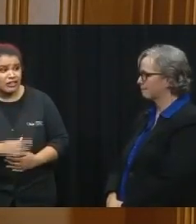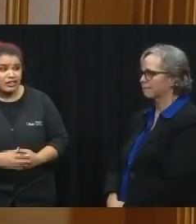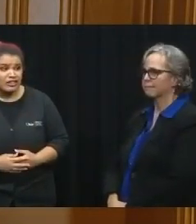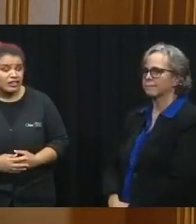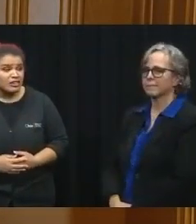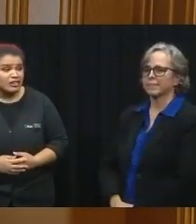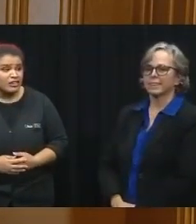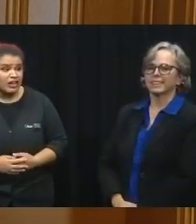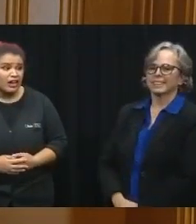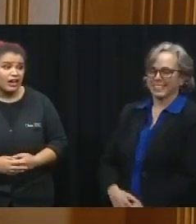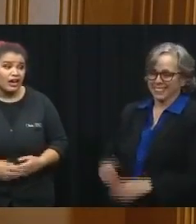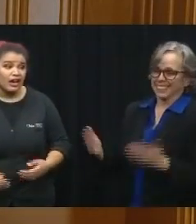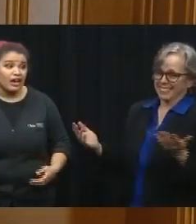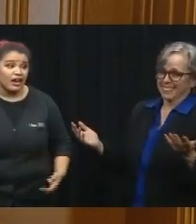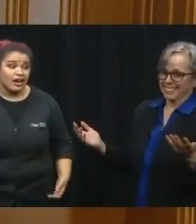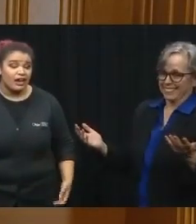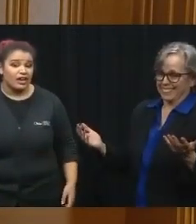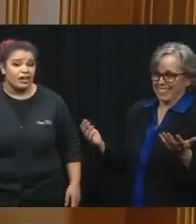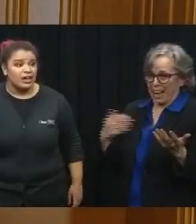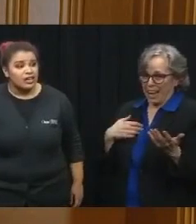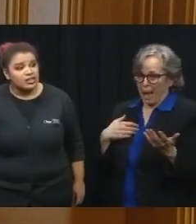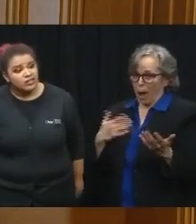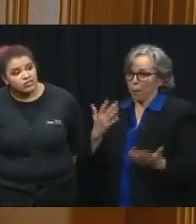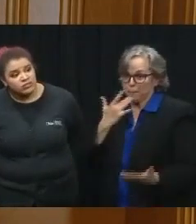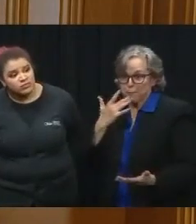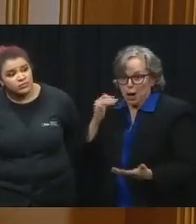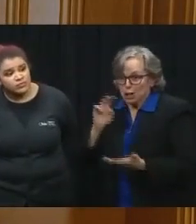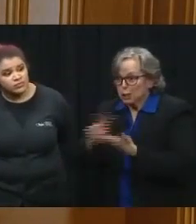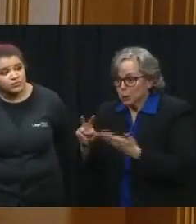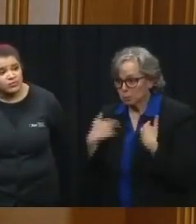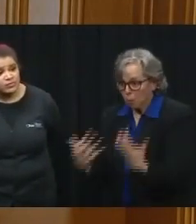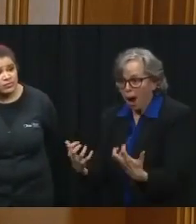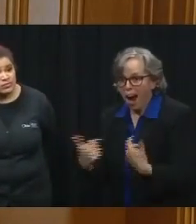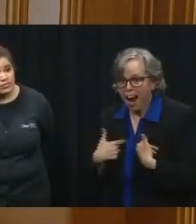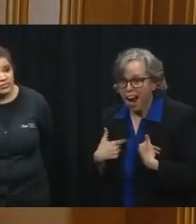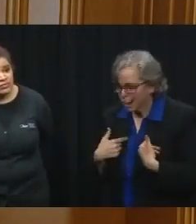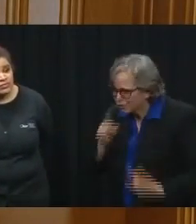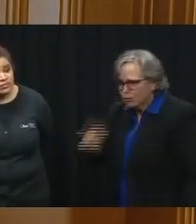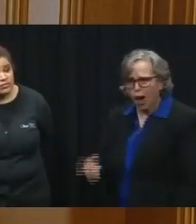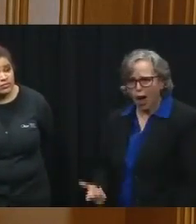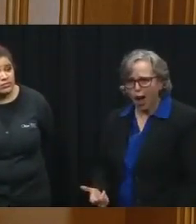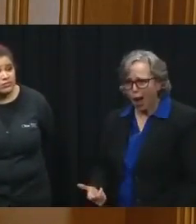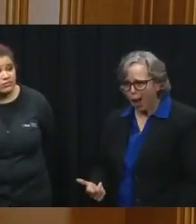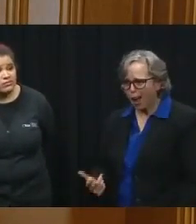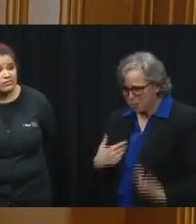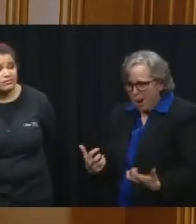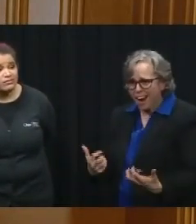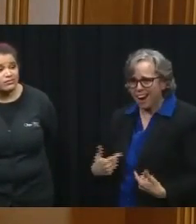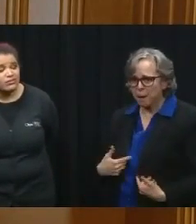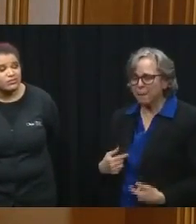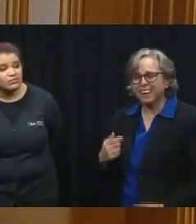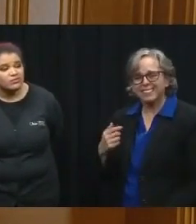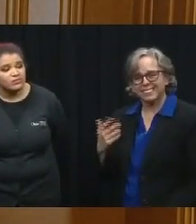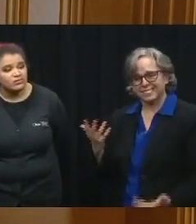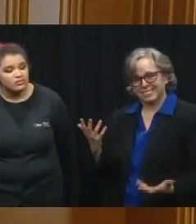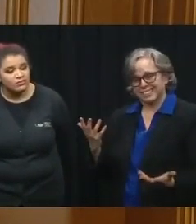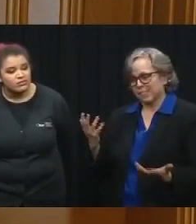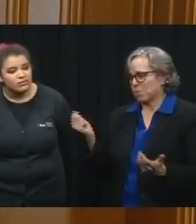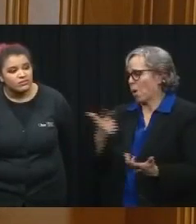weeks too. I would like to see it up and running, as soon as we can. I think what we all want is the same thing.